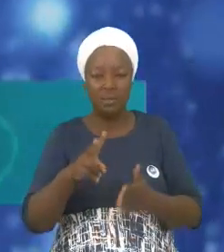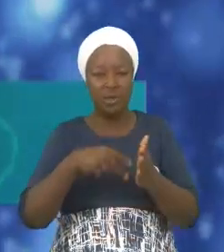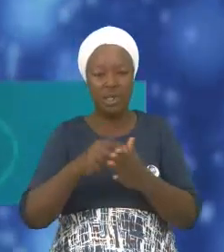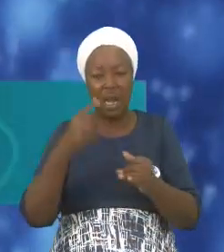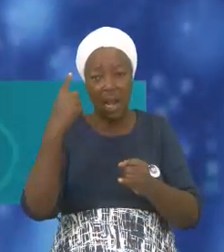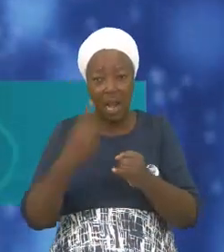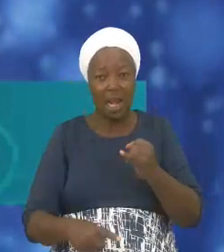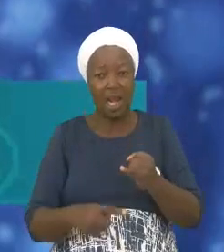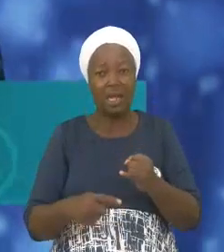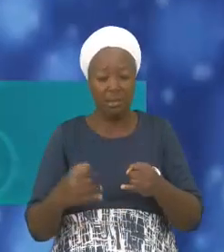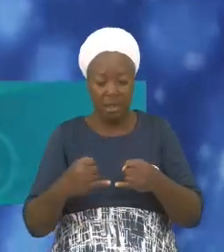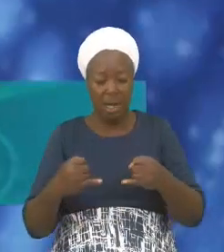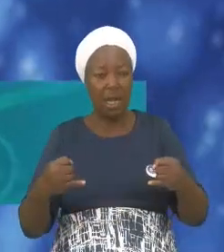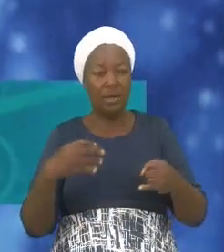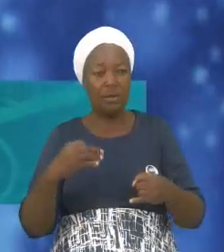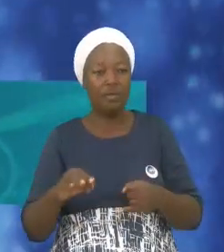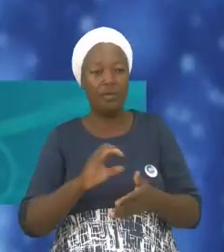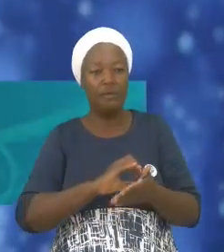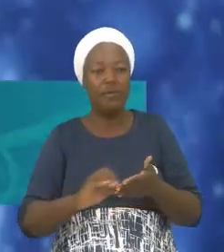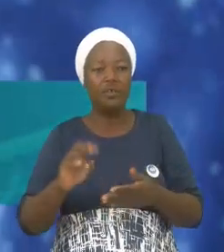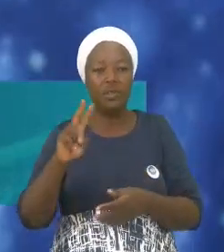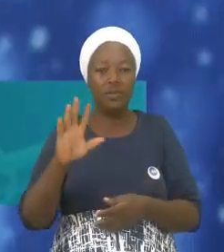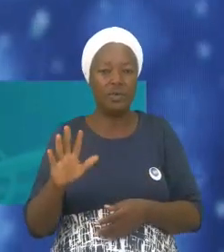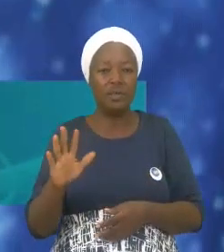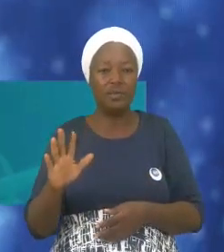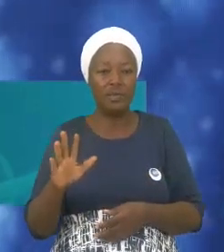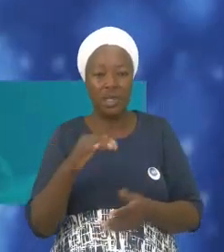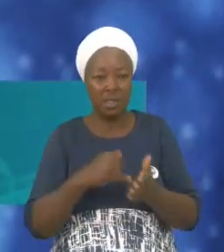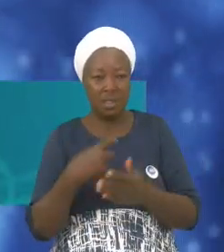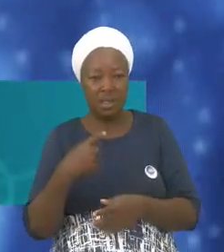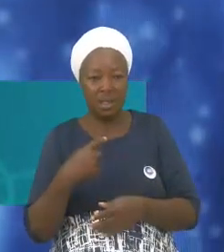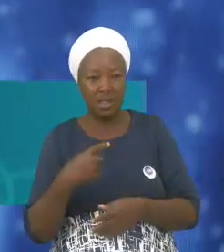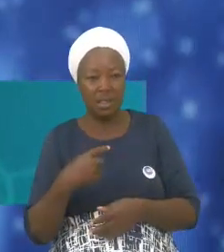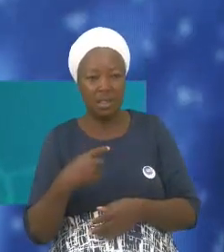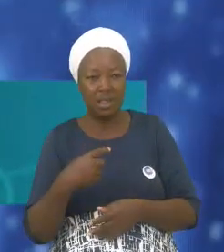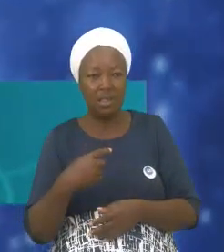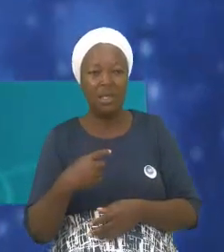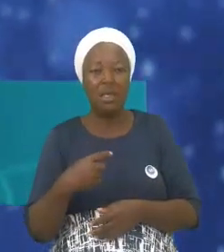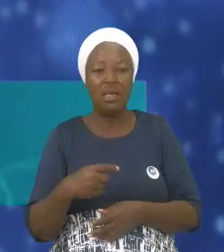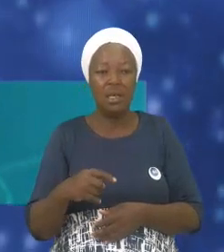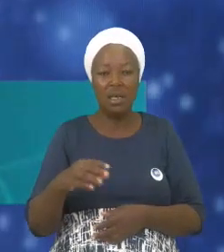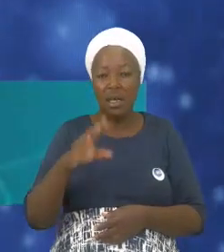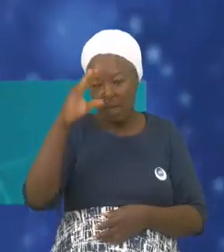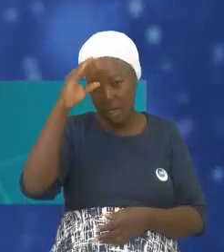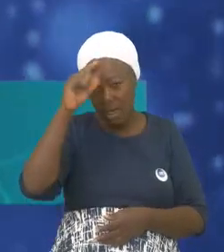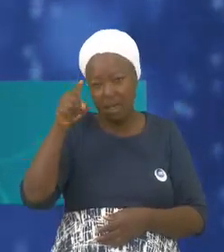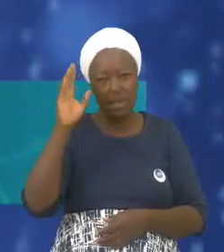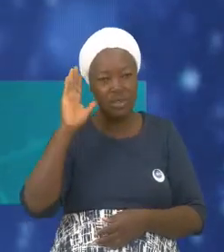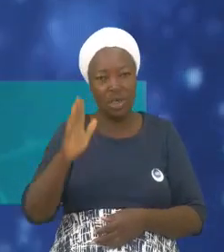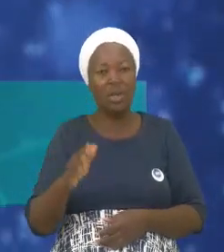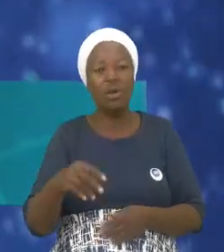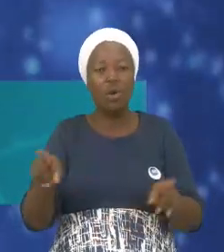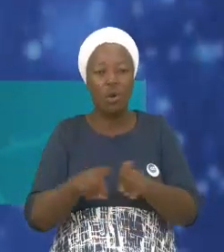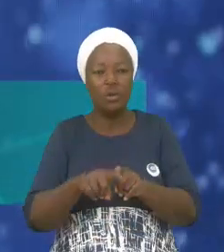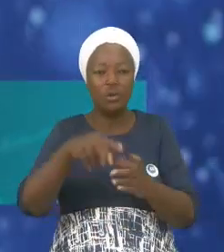of verse 25. It says, he shall also stand